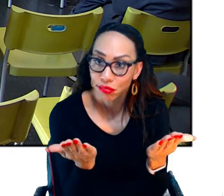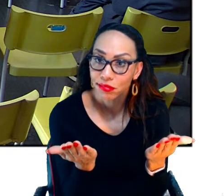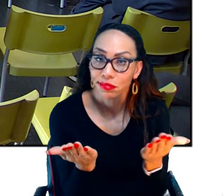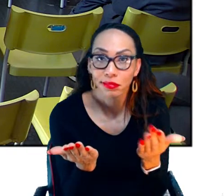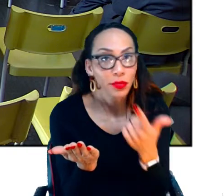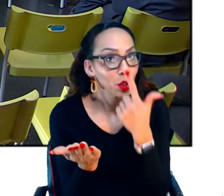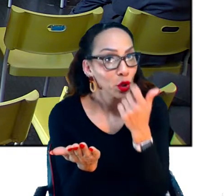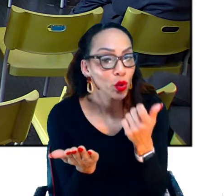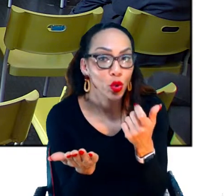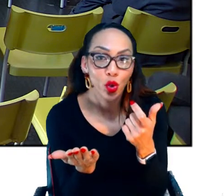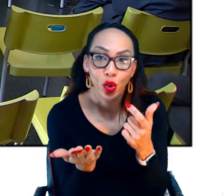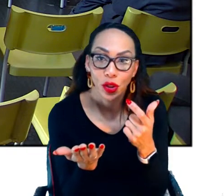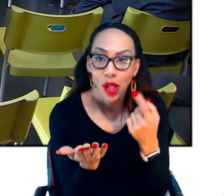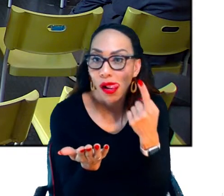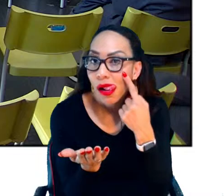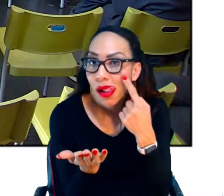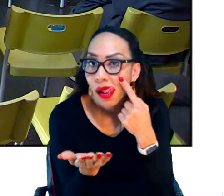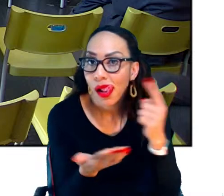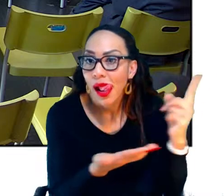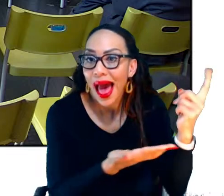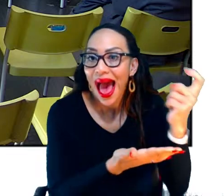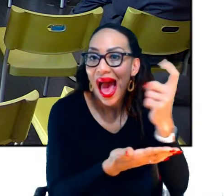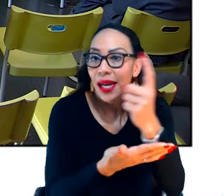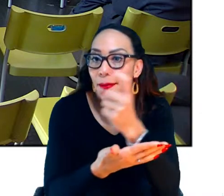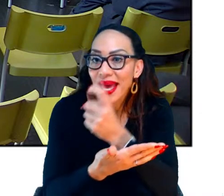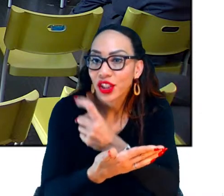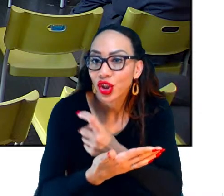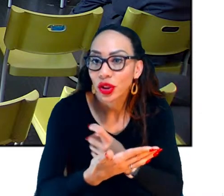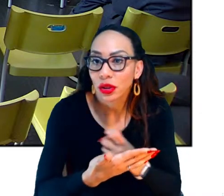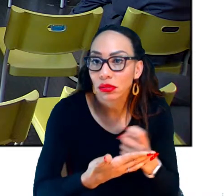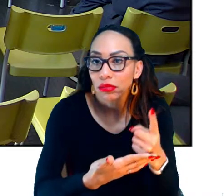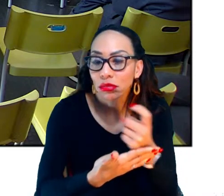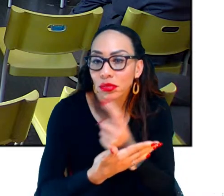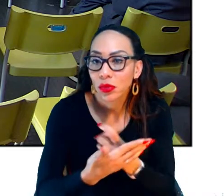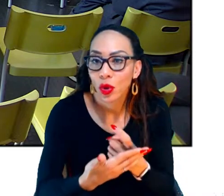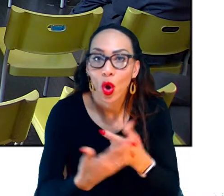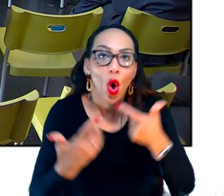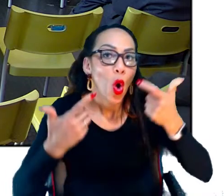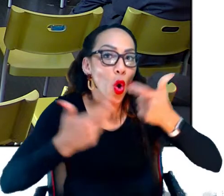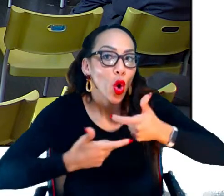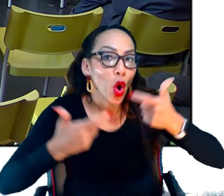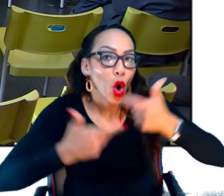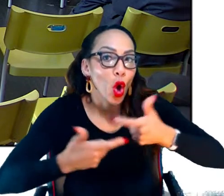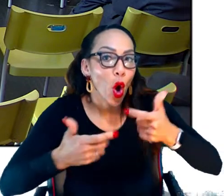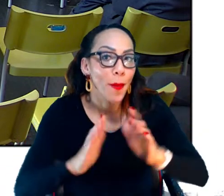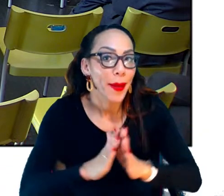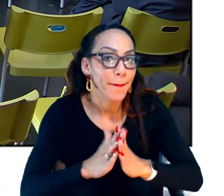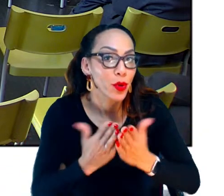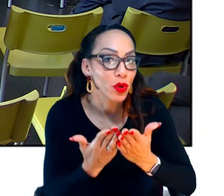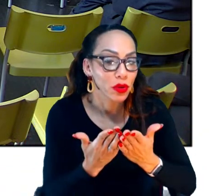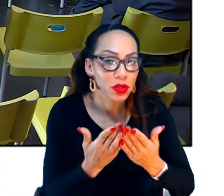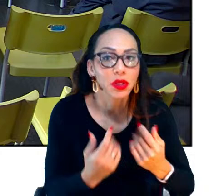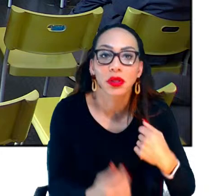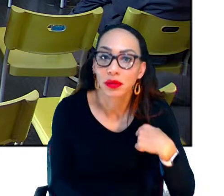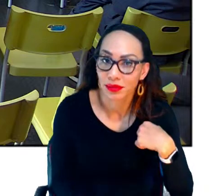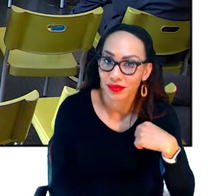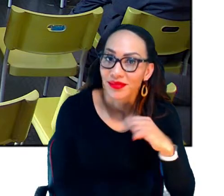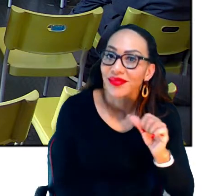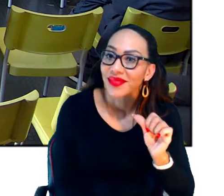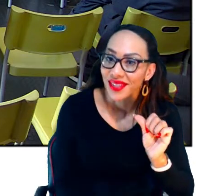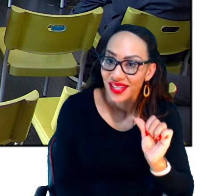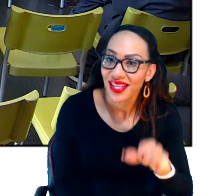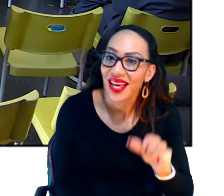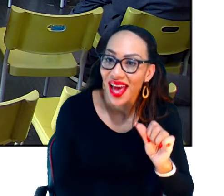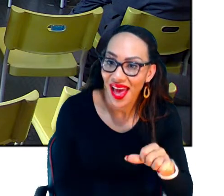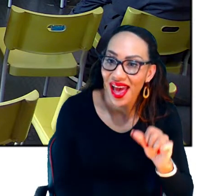maybe comic books as well, because I can kind of see lots of potential with that. Yeah, I did go off on a little track